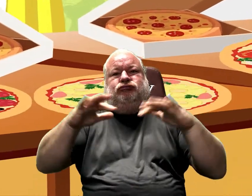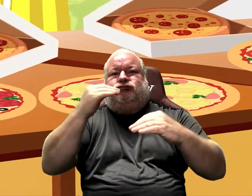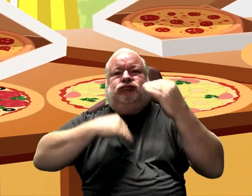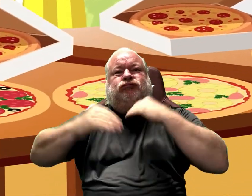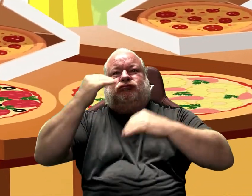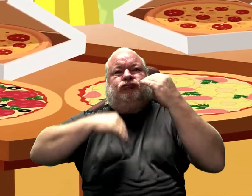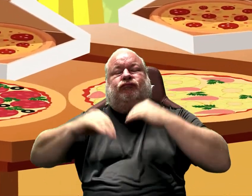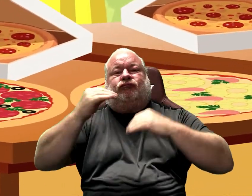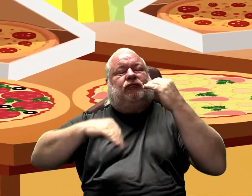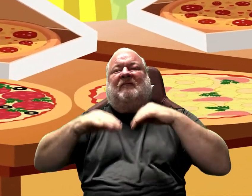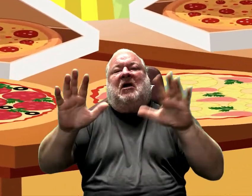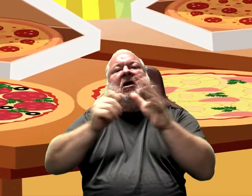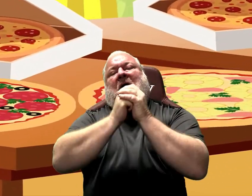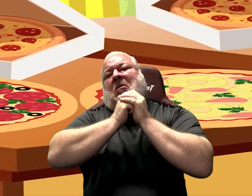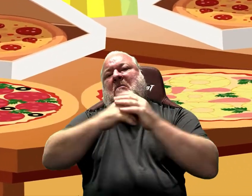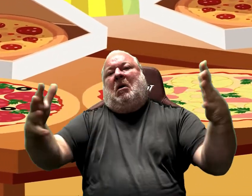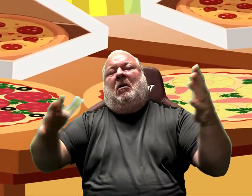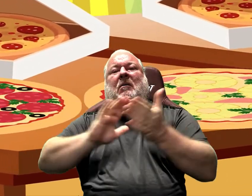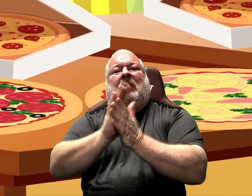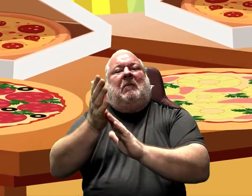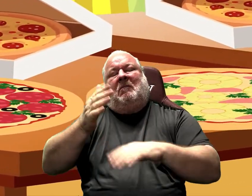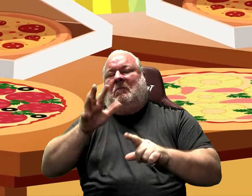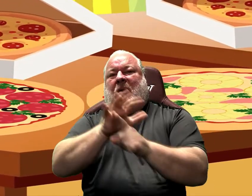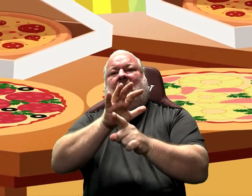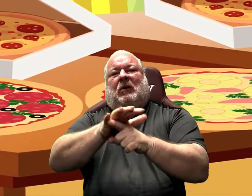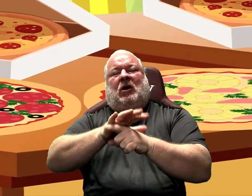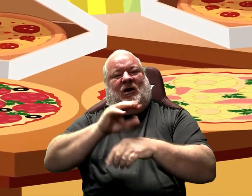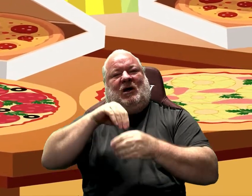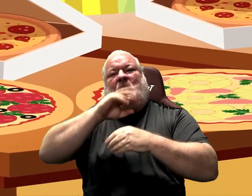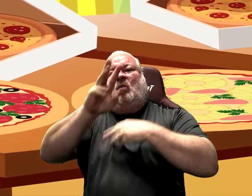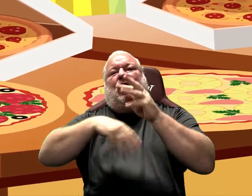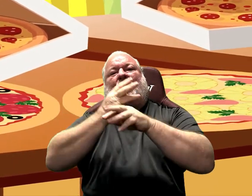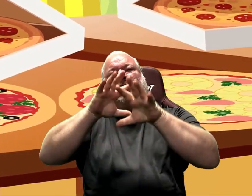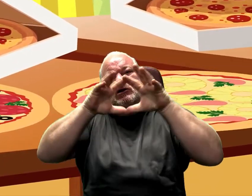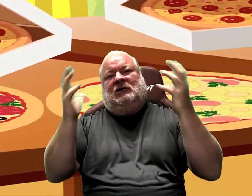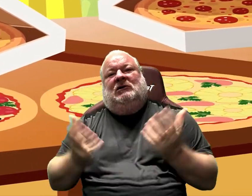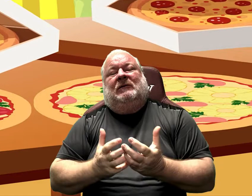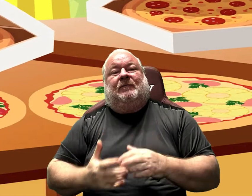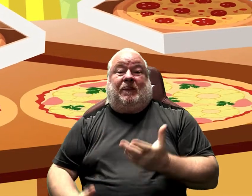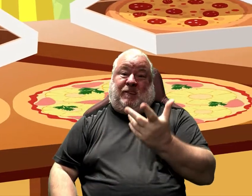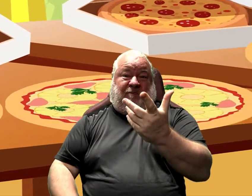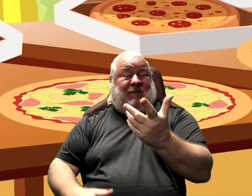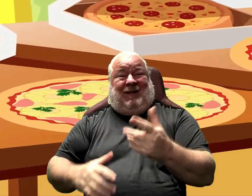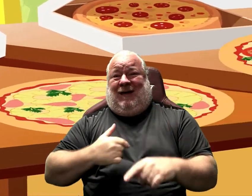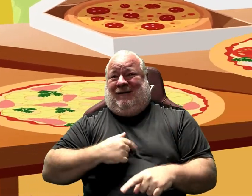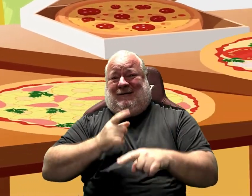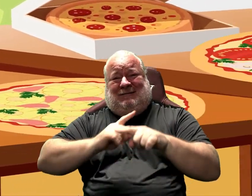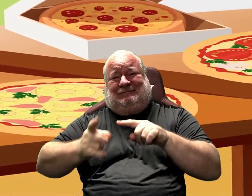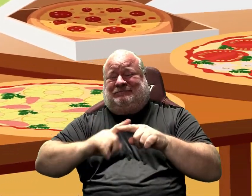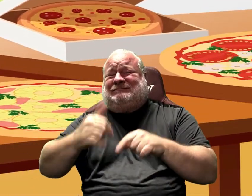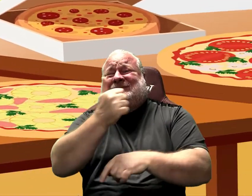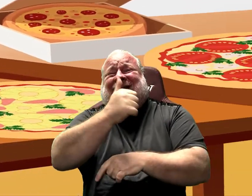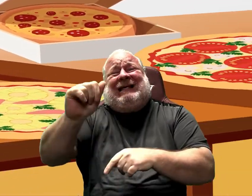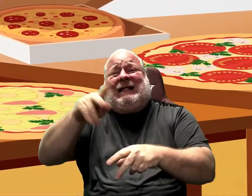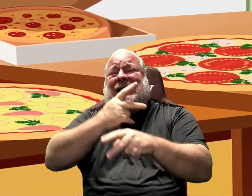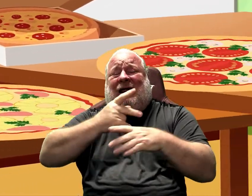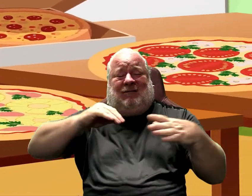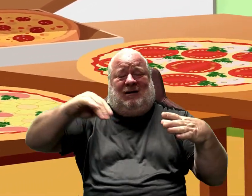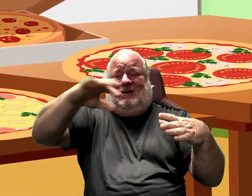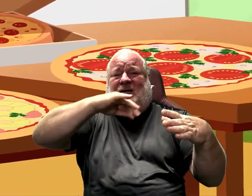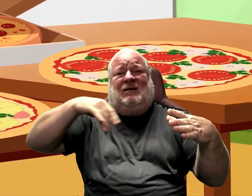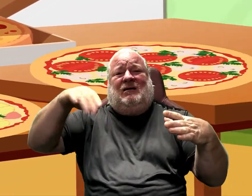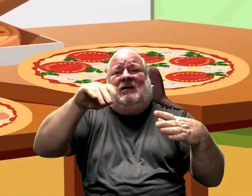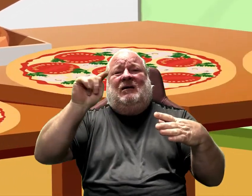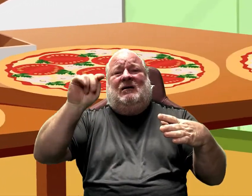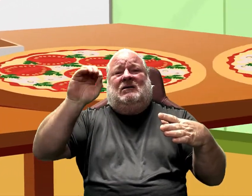one of the most popular foods all around the globe. Depending on where you are, you can find pizzas with just about any